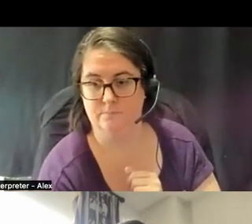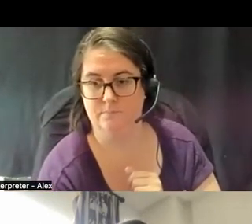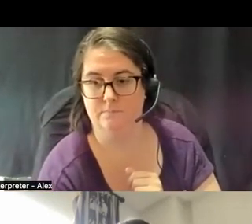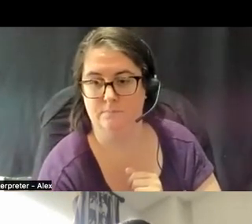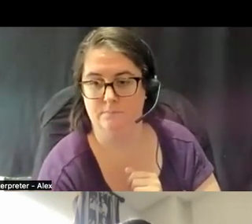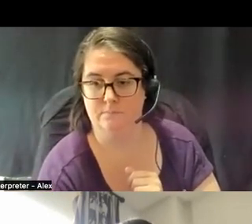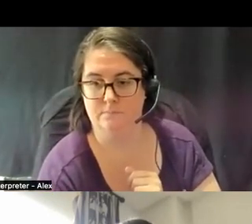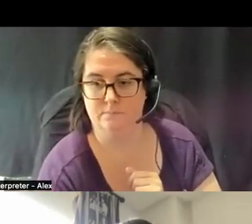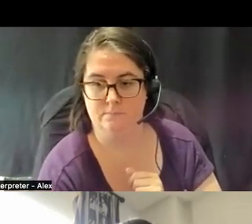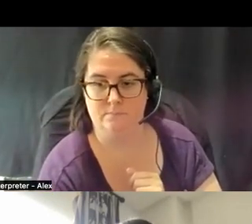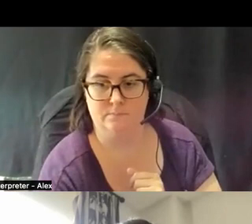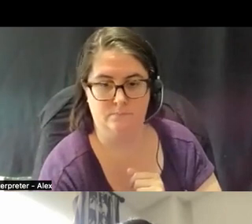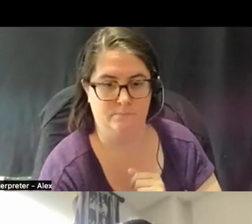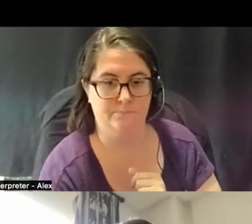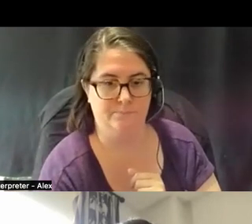what do we need more of?